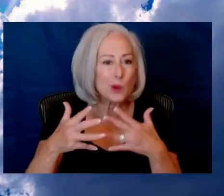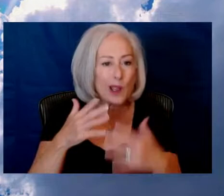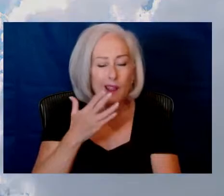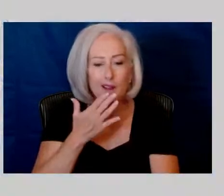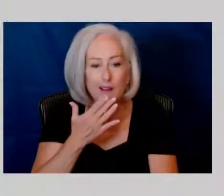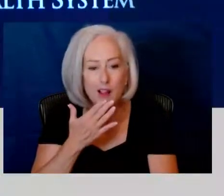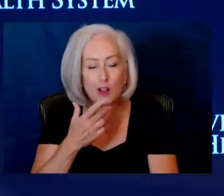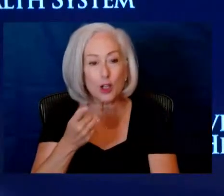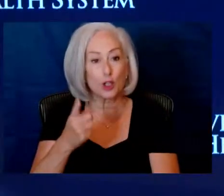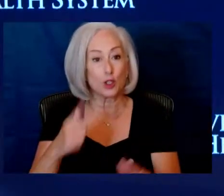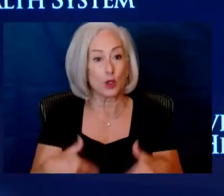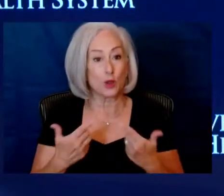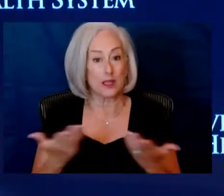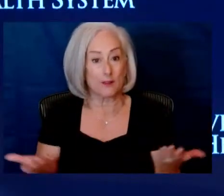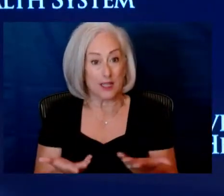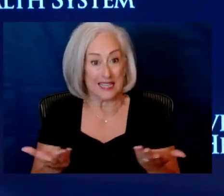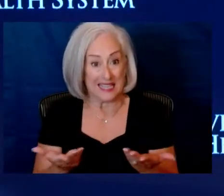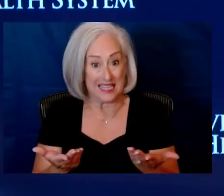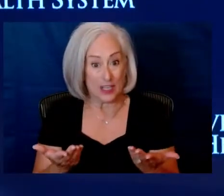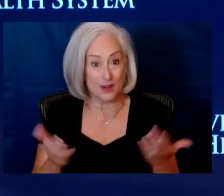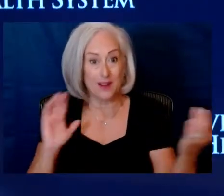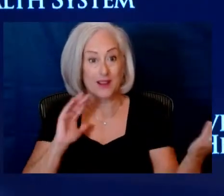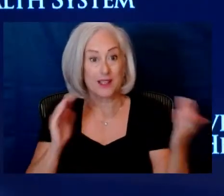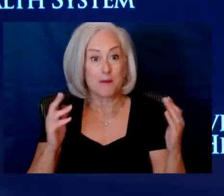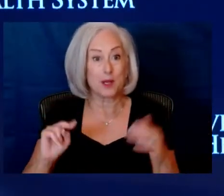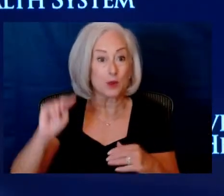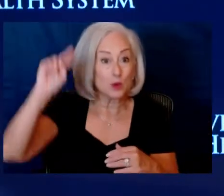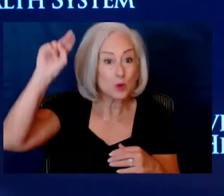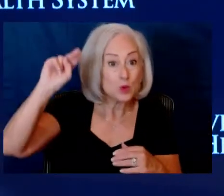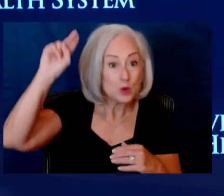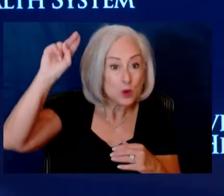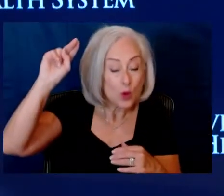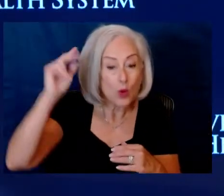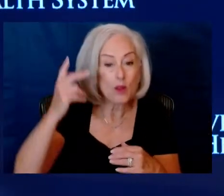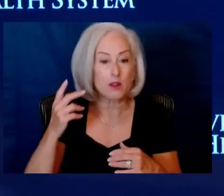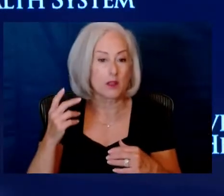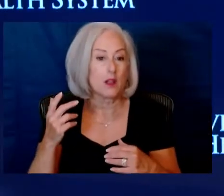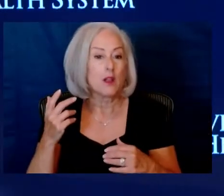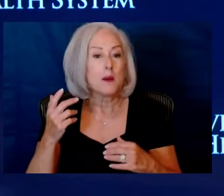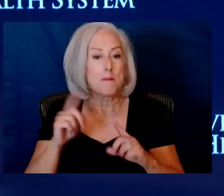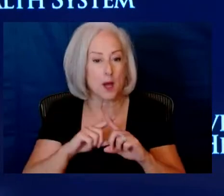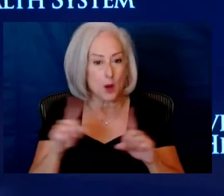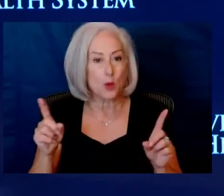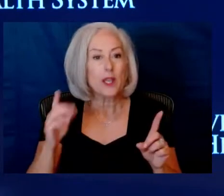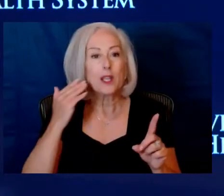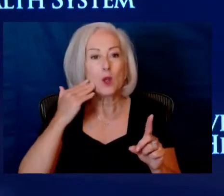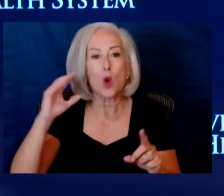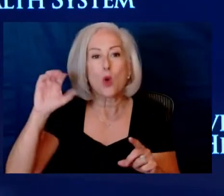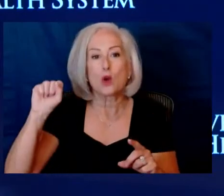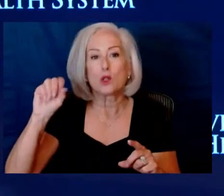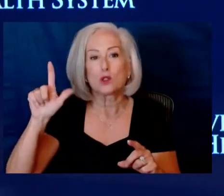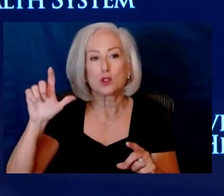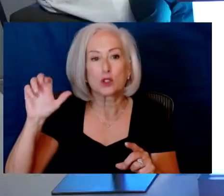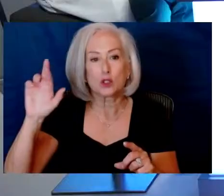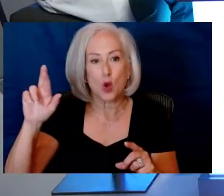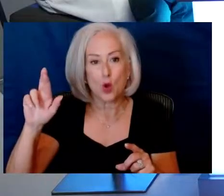latitudes, as opposed to maybe northern as much, but we know that a solar allergy can be quite devastating. Can people really be allergic to